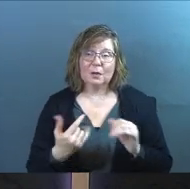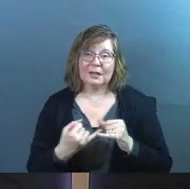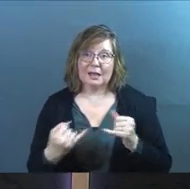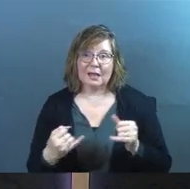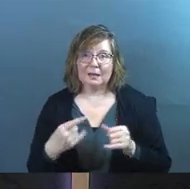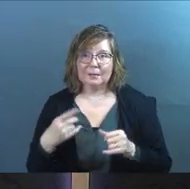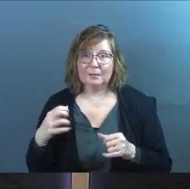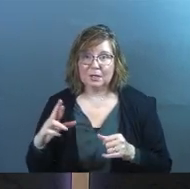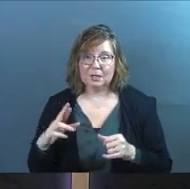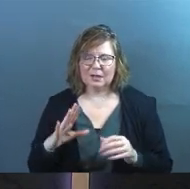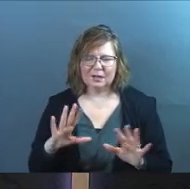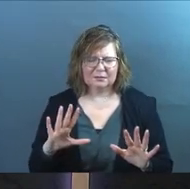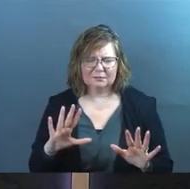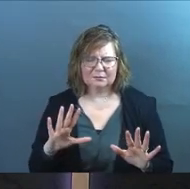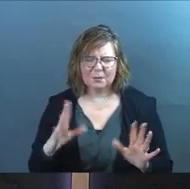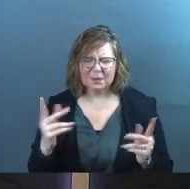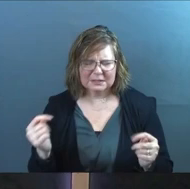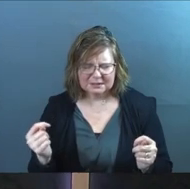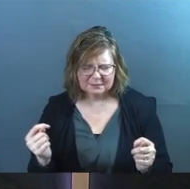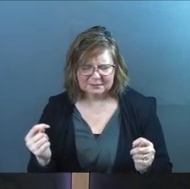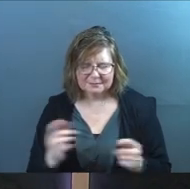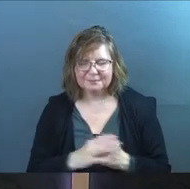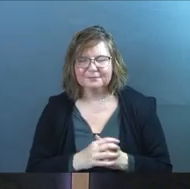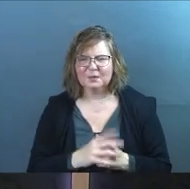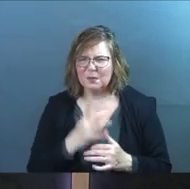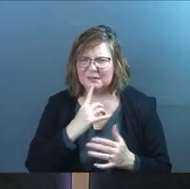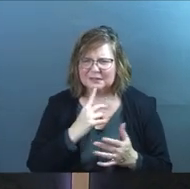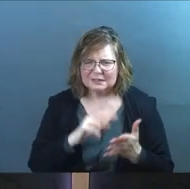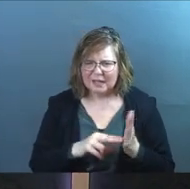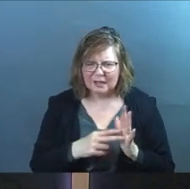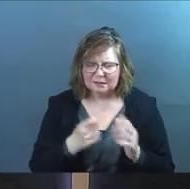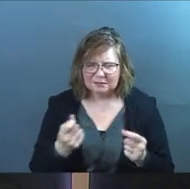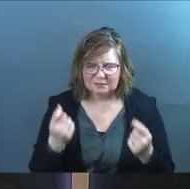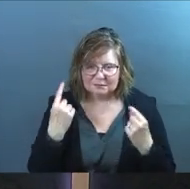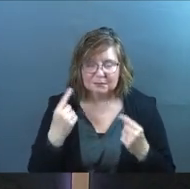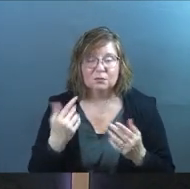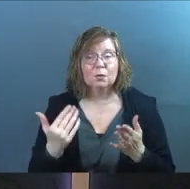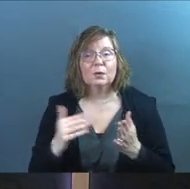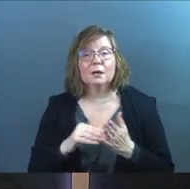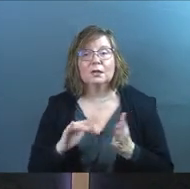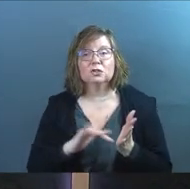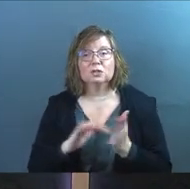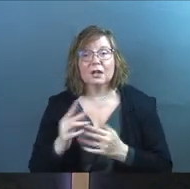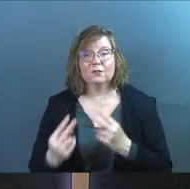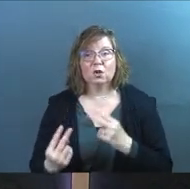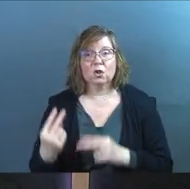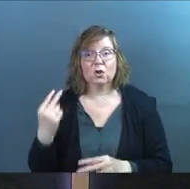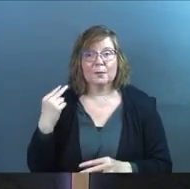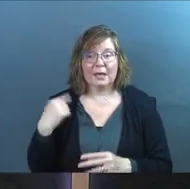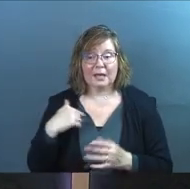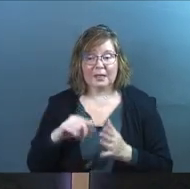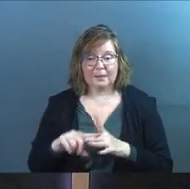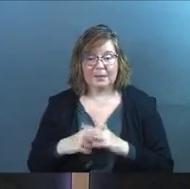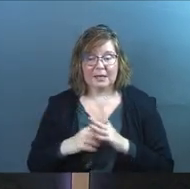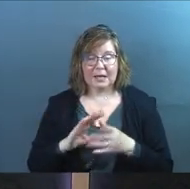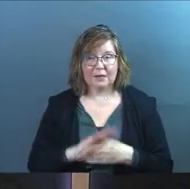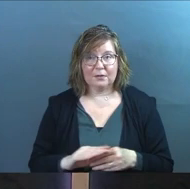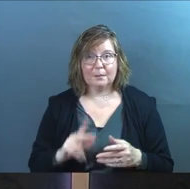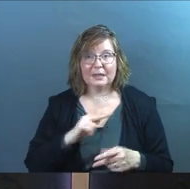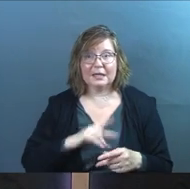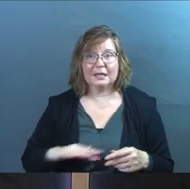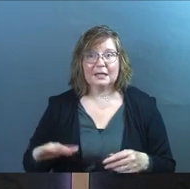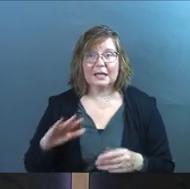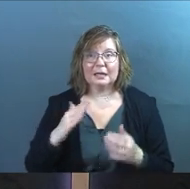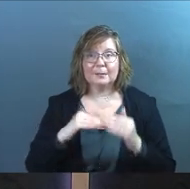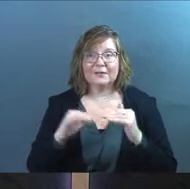Again, Peter and the disciples are like, what? What's he saying? So again, Jesus, if you look back at the beginning of the parable, the kingdom of heaven